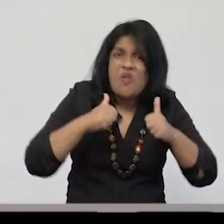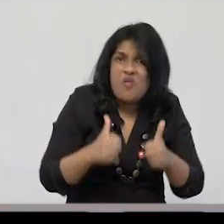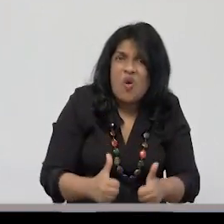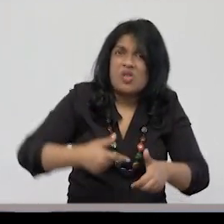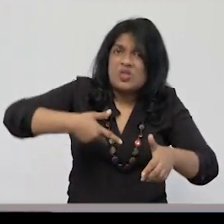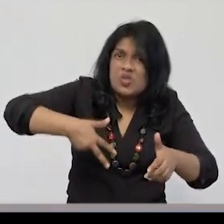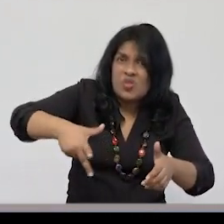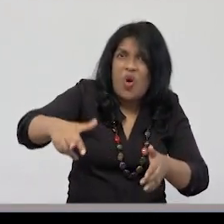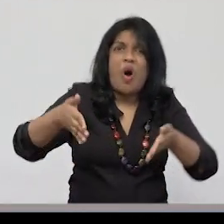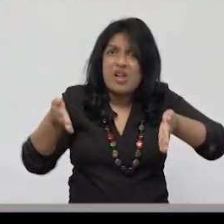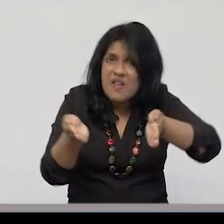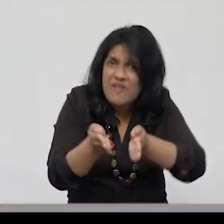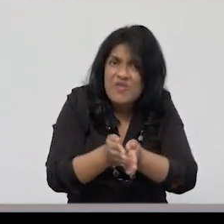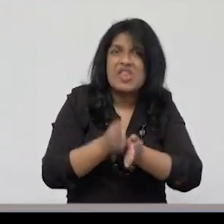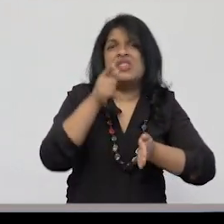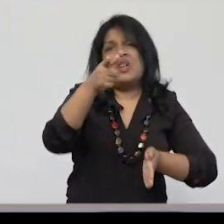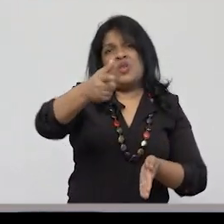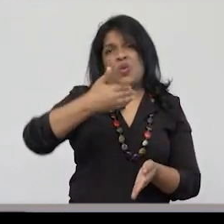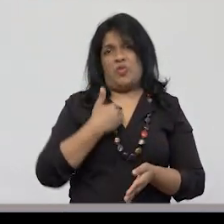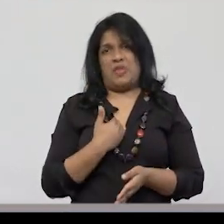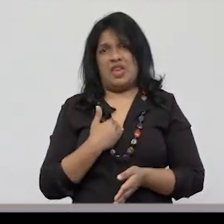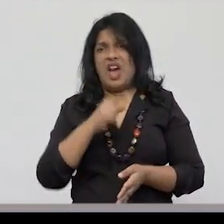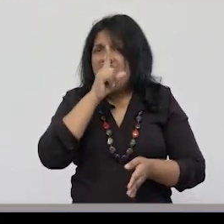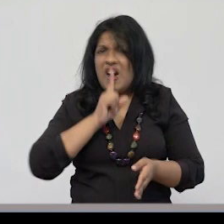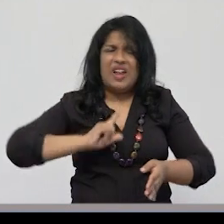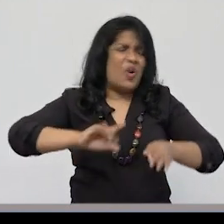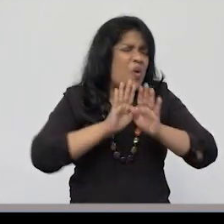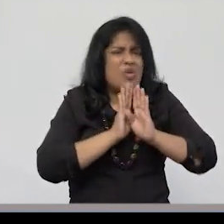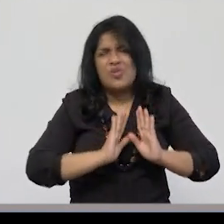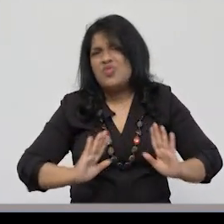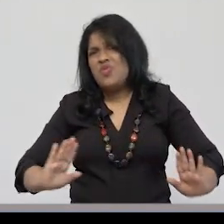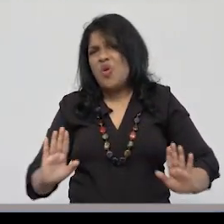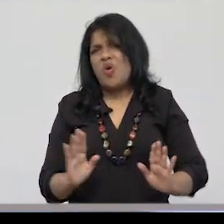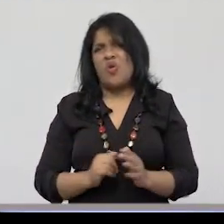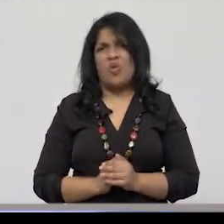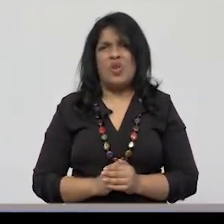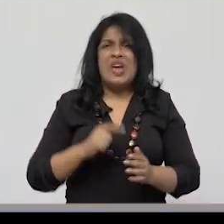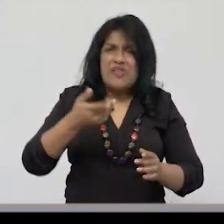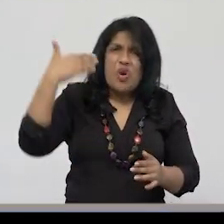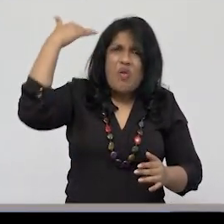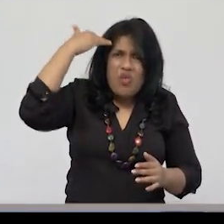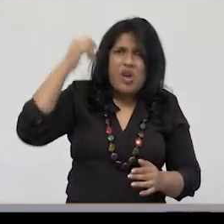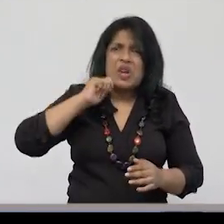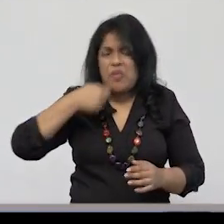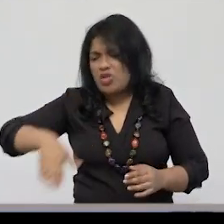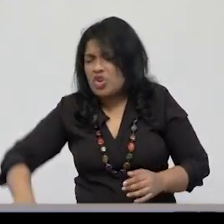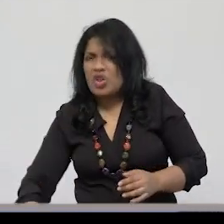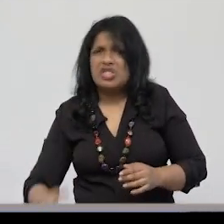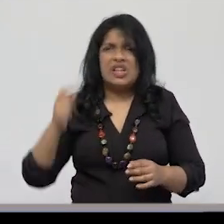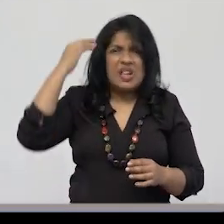business, in your, with your children. Whatever you are worried about, bring me into